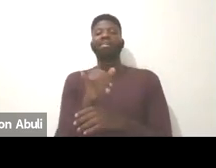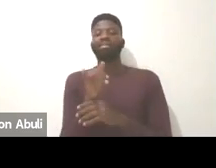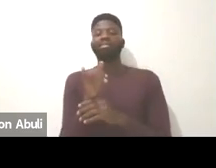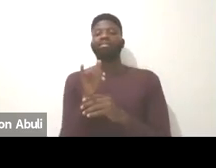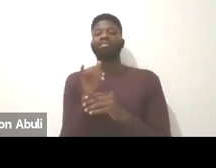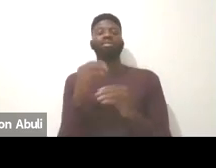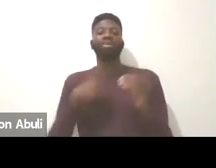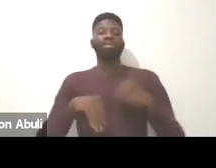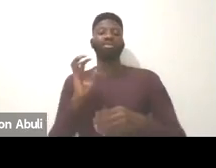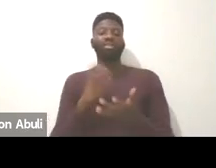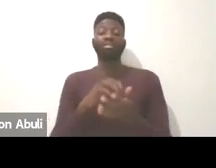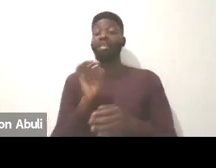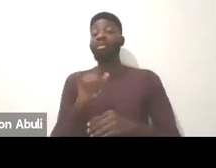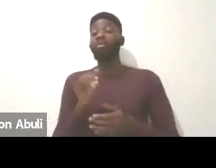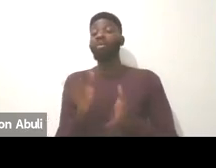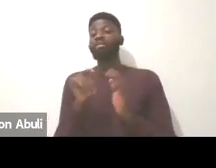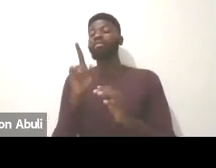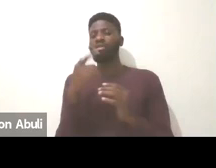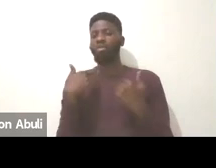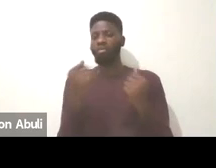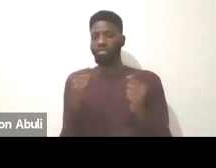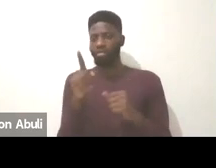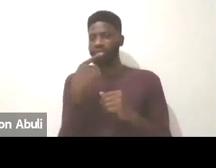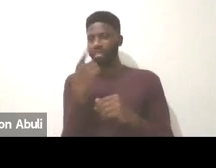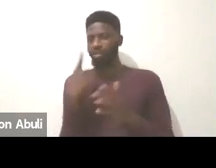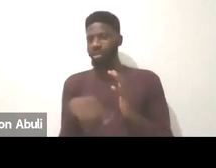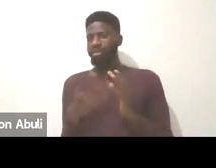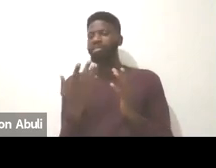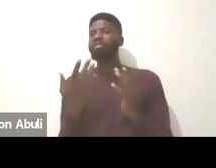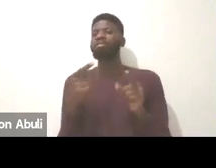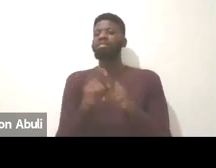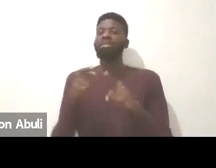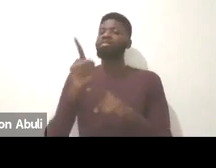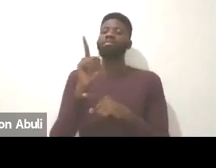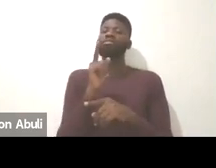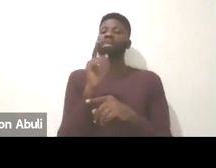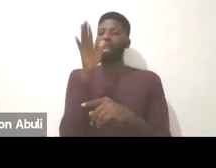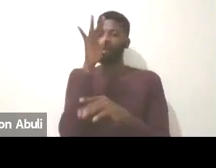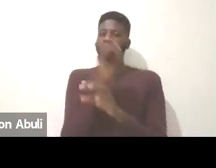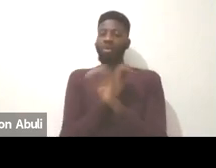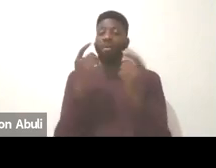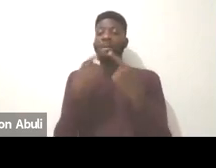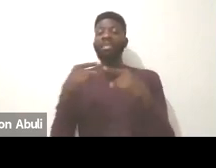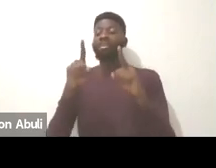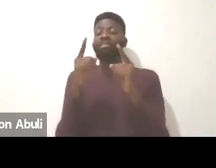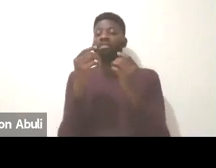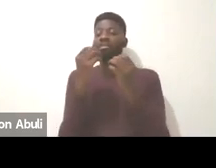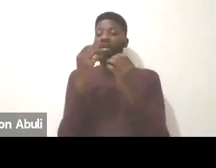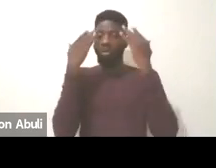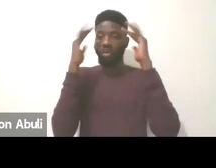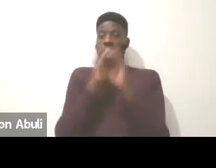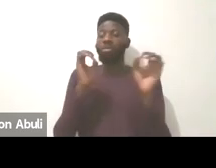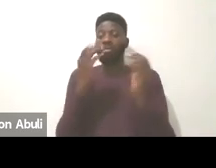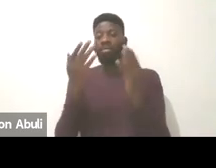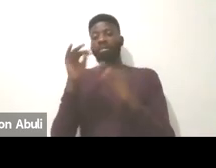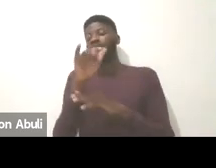way, you are confident of what you're saying. You are also not lying, but you have no information. For example, if they ask you,